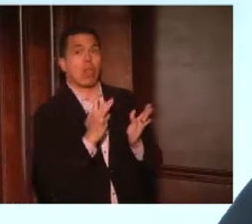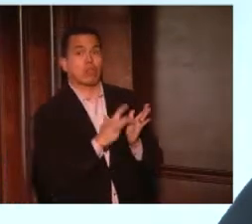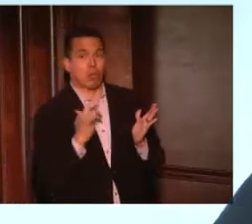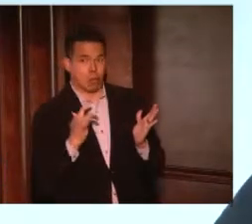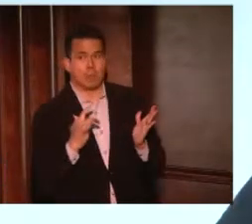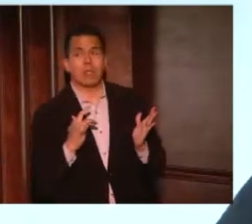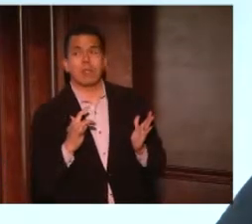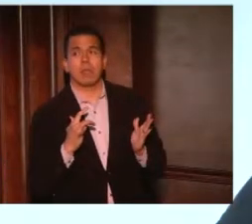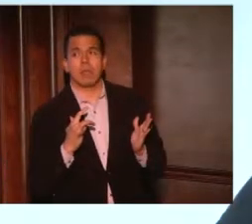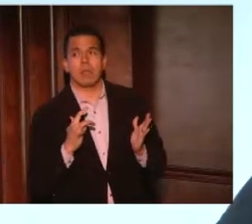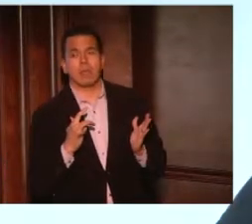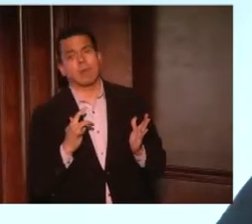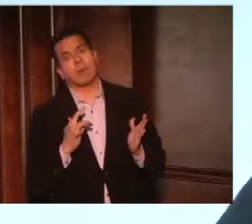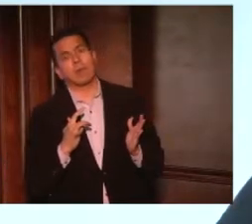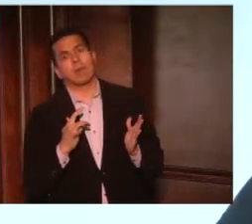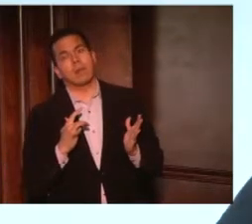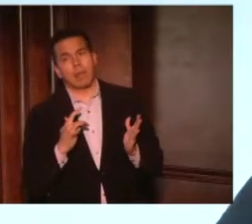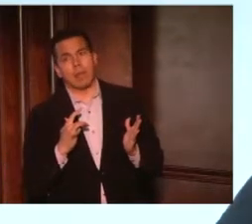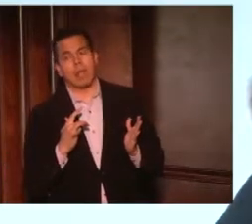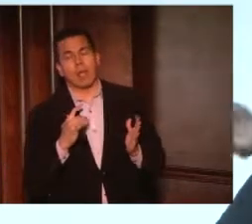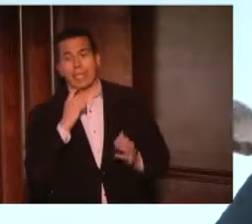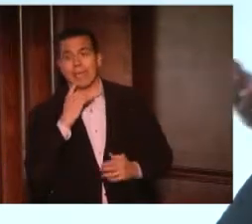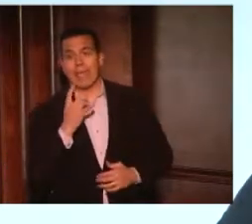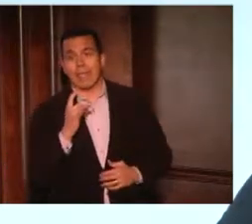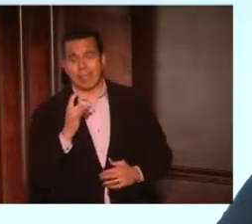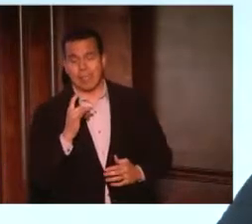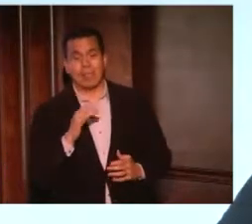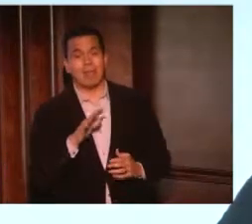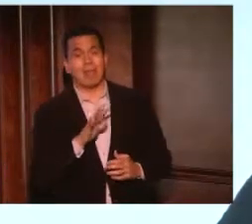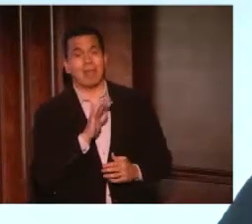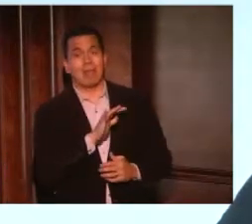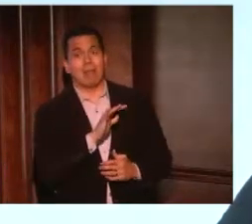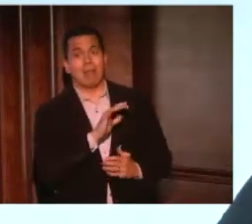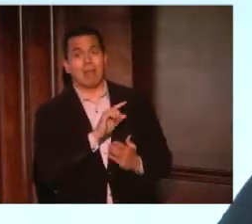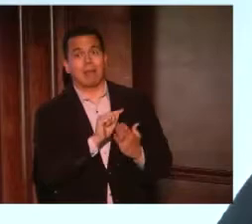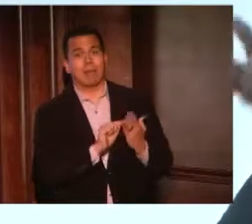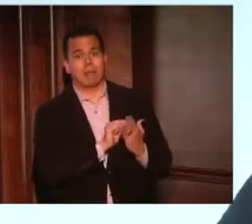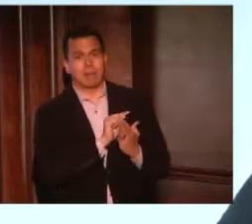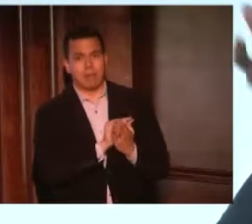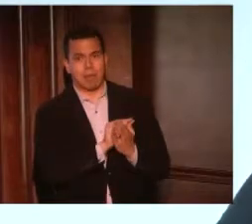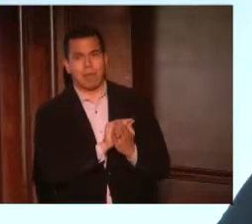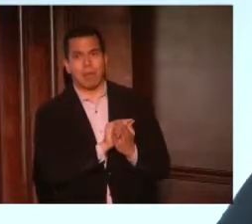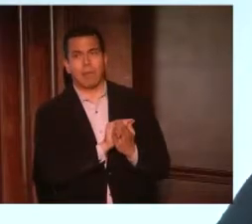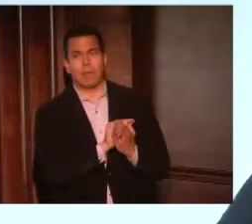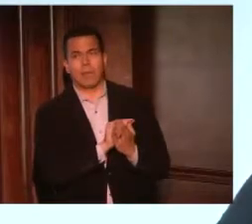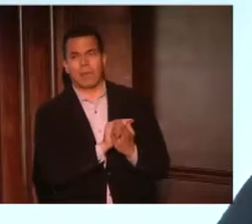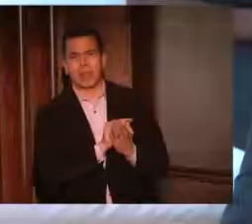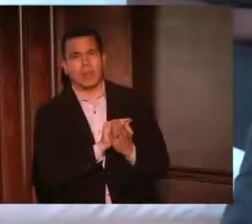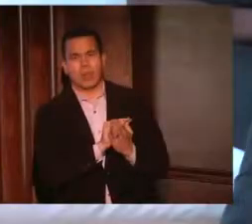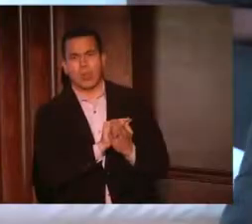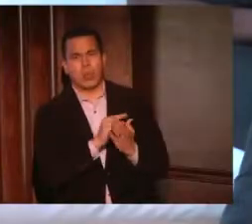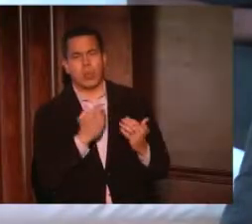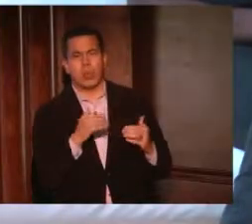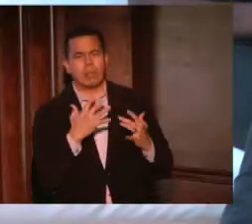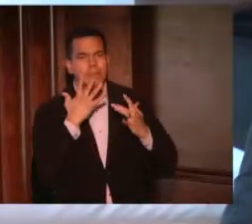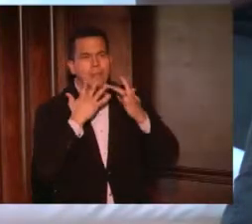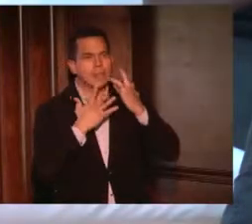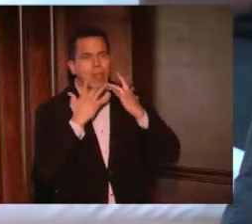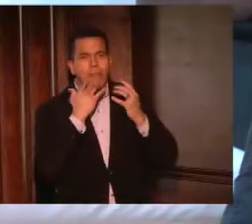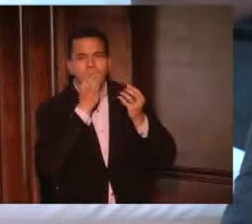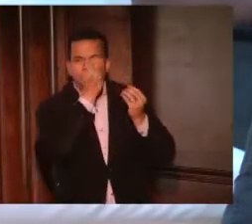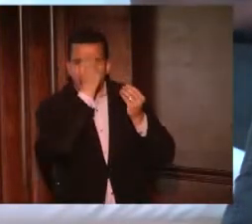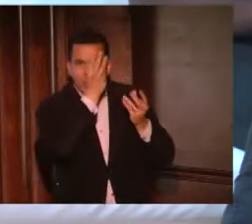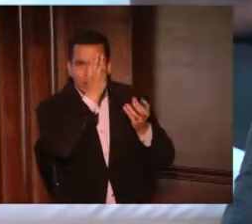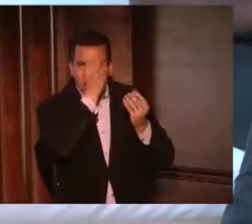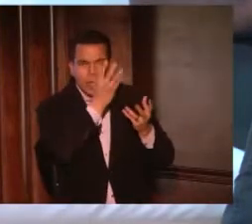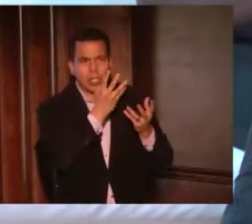as bipolar. And around that time, there wasn't proper information of, first of